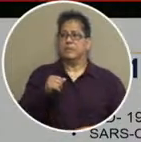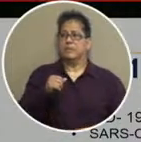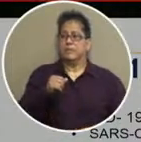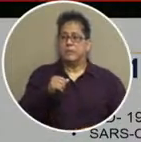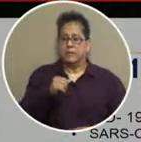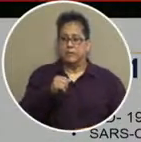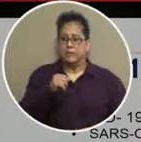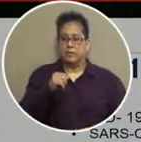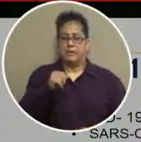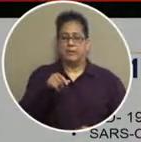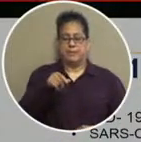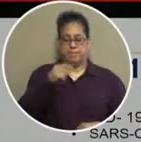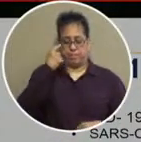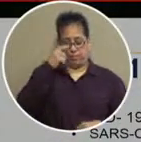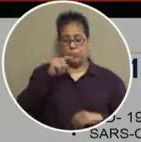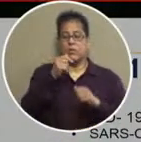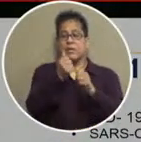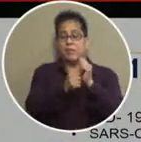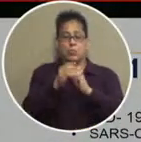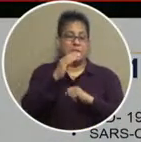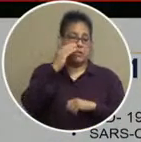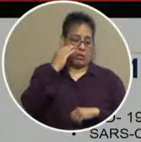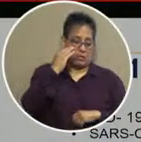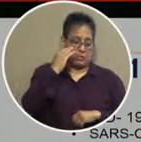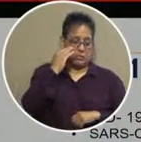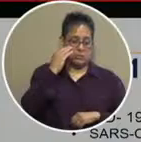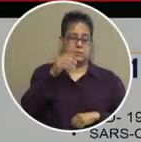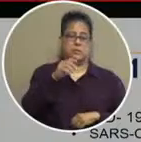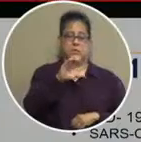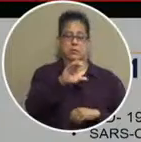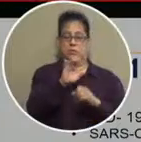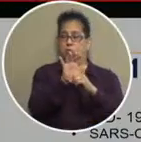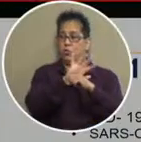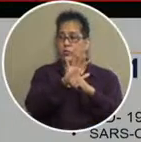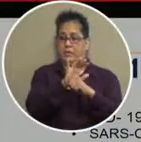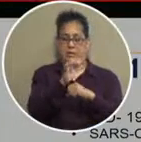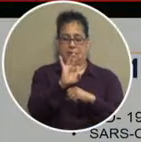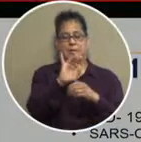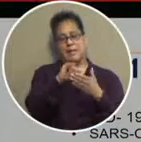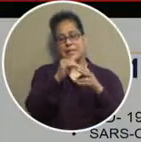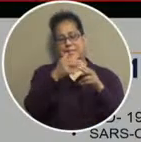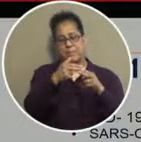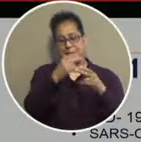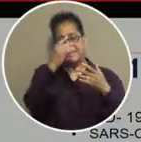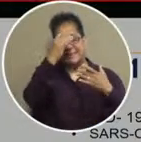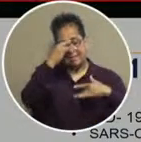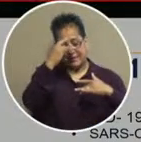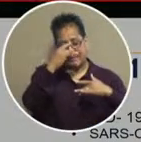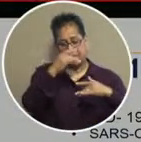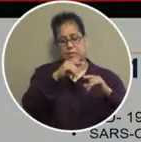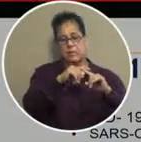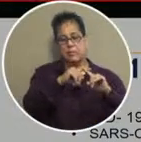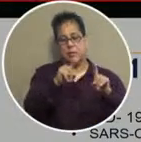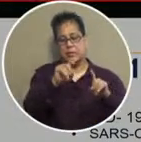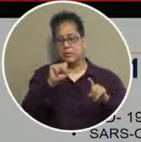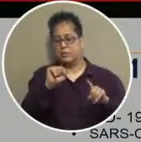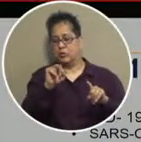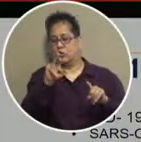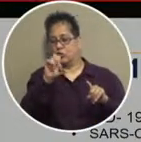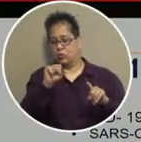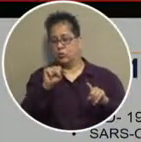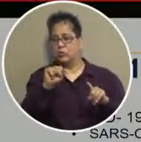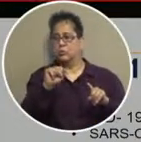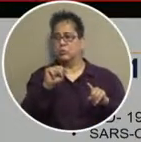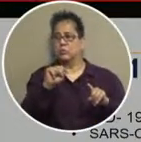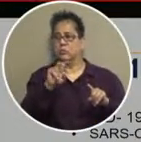So for everybody's knowledge, COVID-19 is the name of the disease that is caused by the